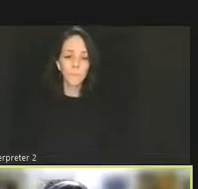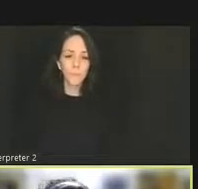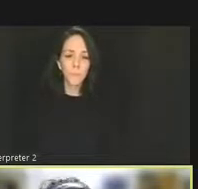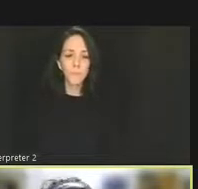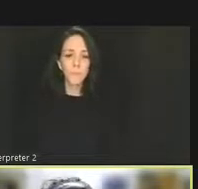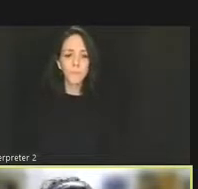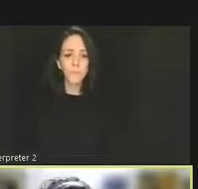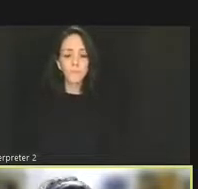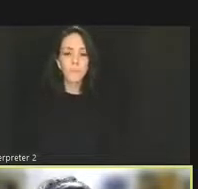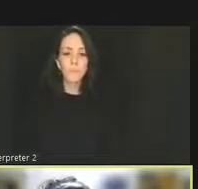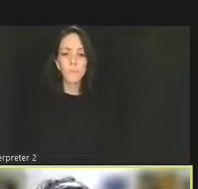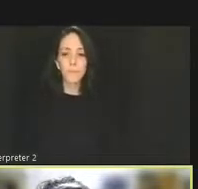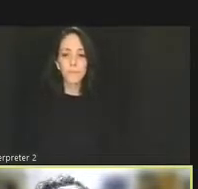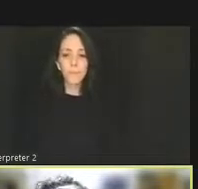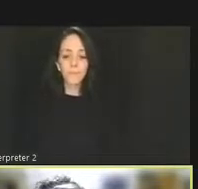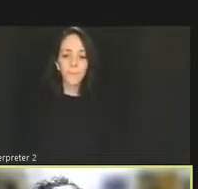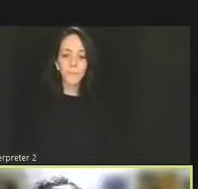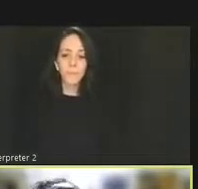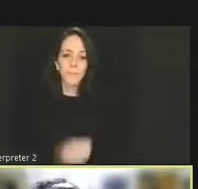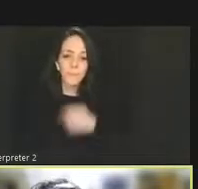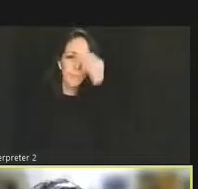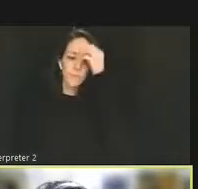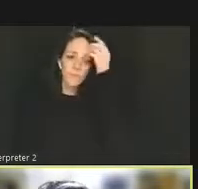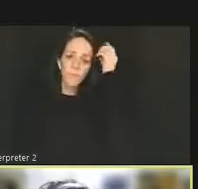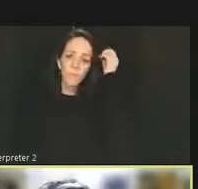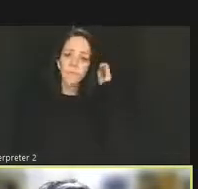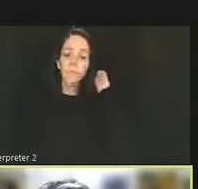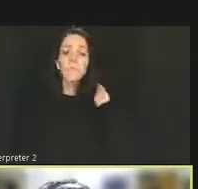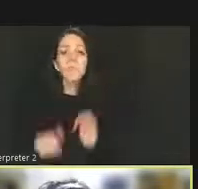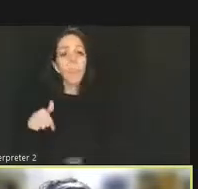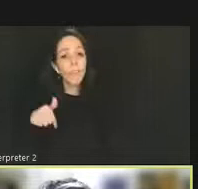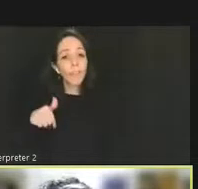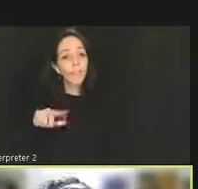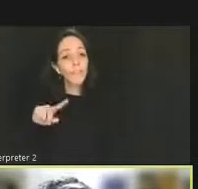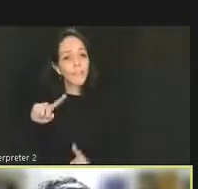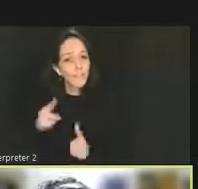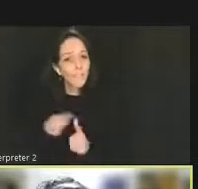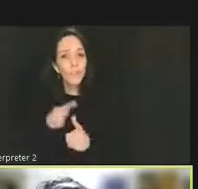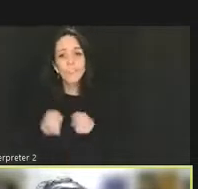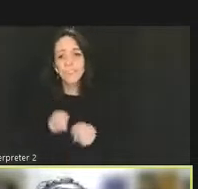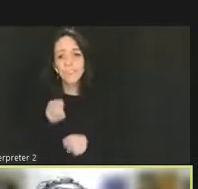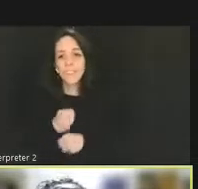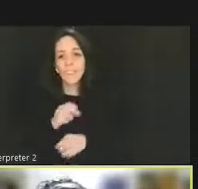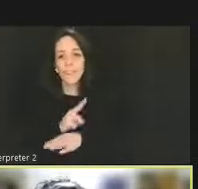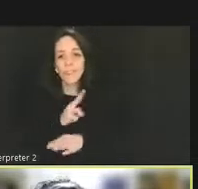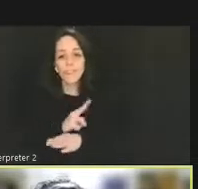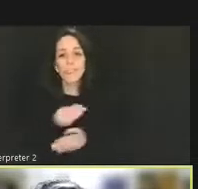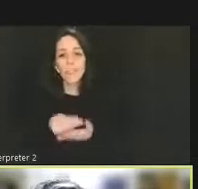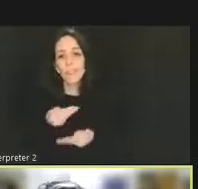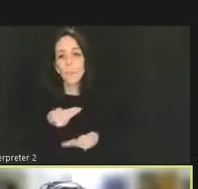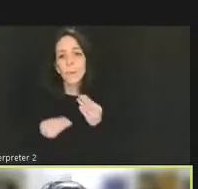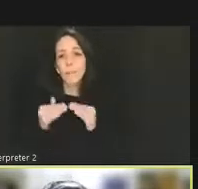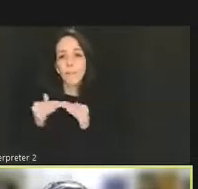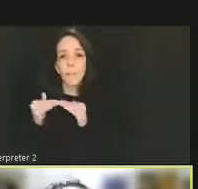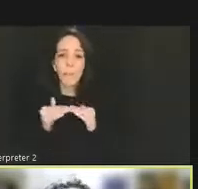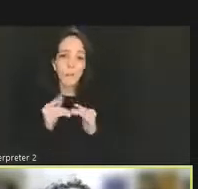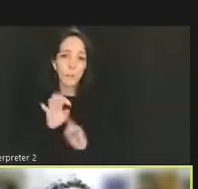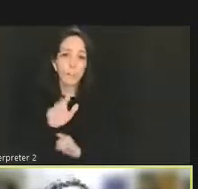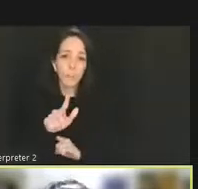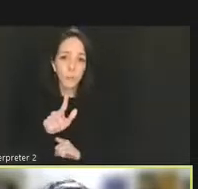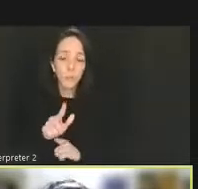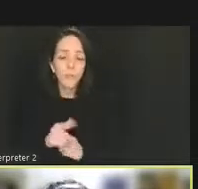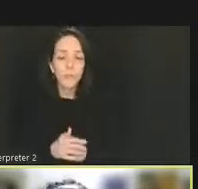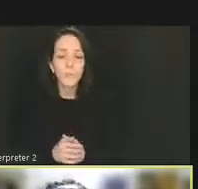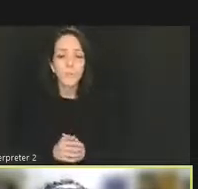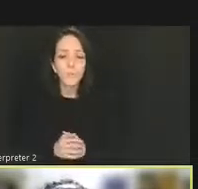So, as I mentioned, this is the first year that we are using a budget equity tool. So we spent